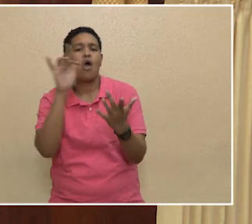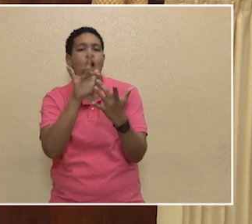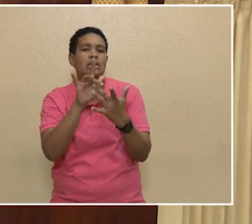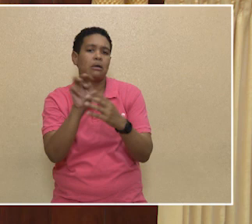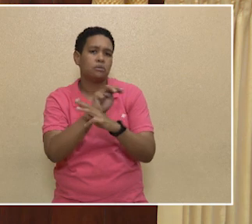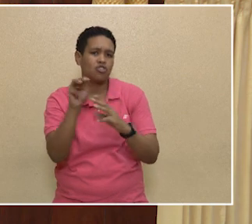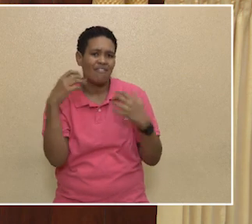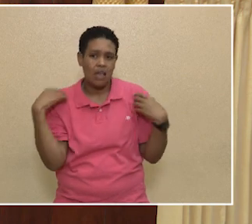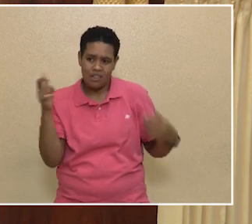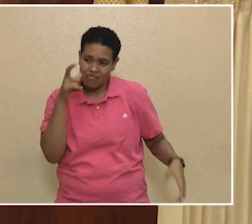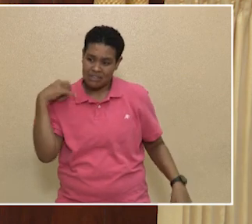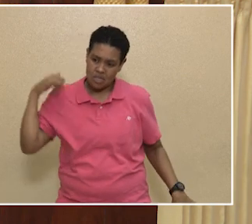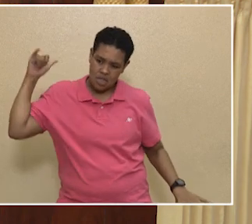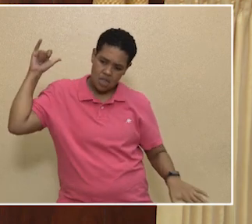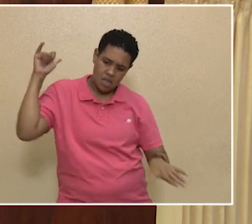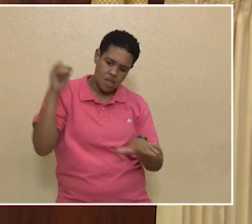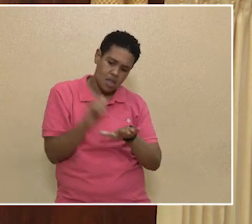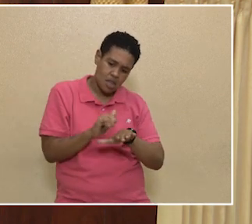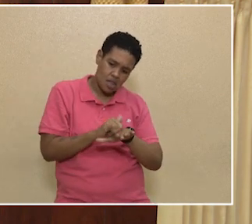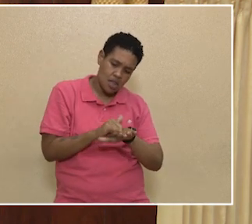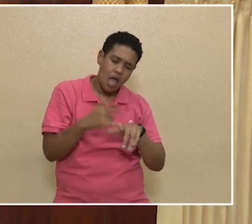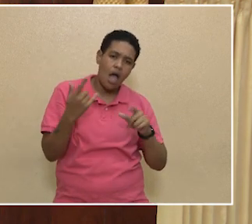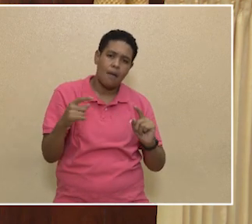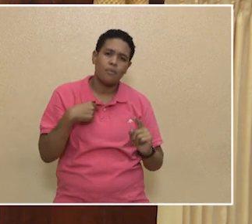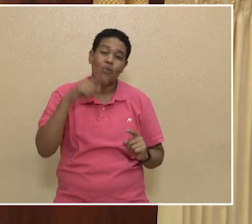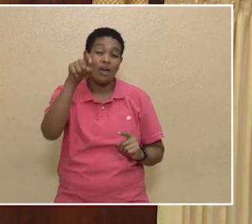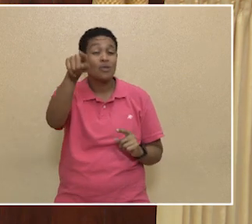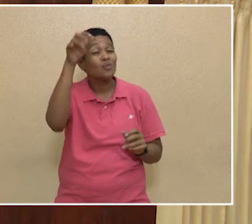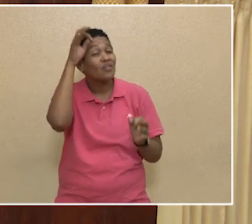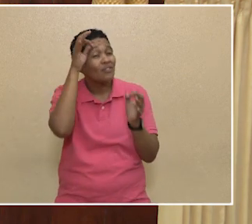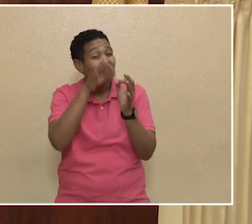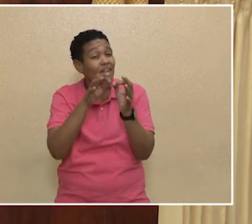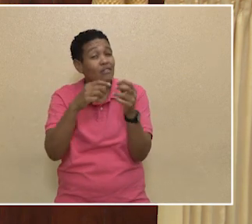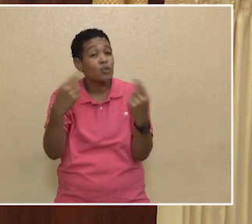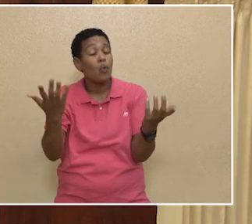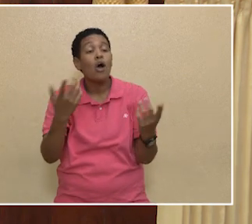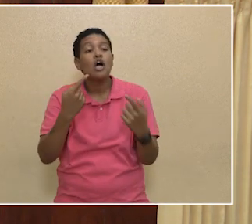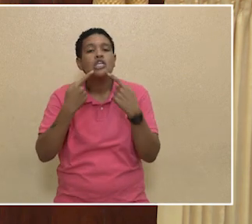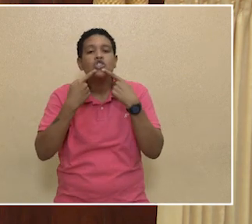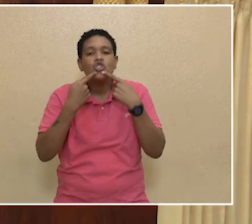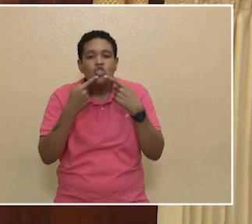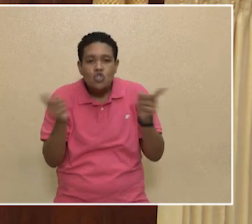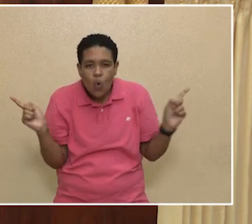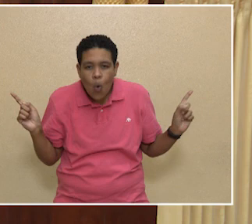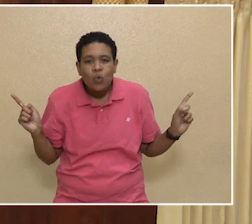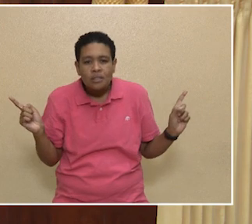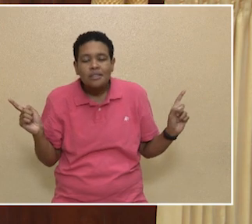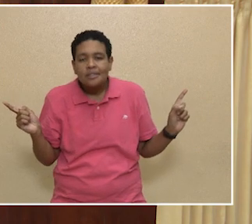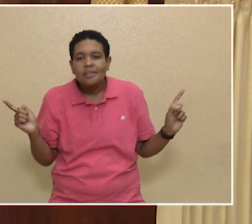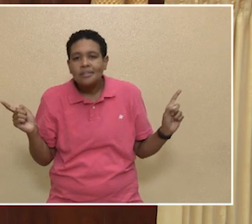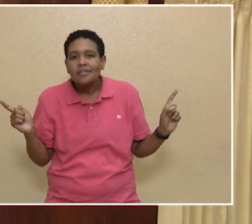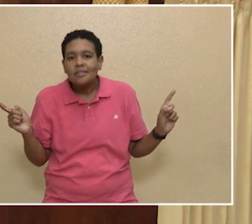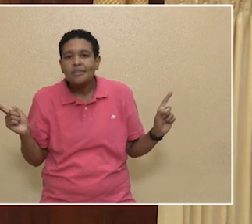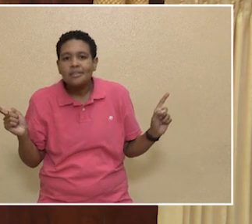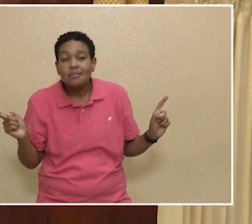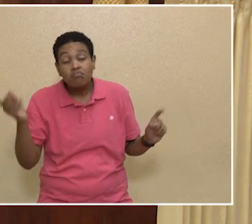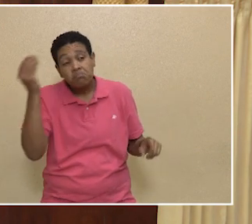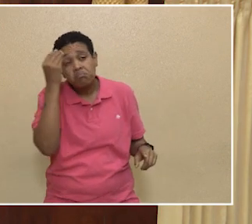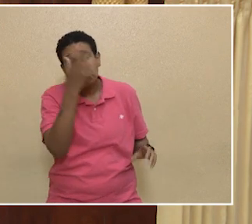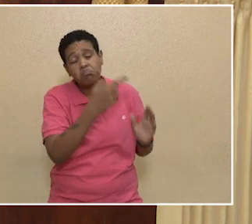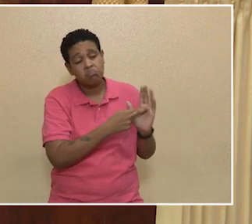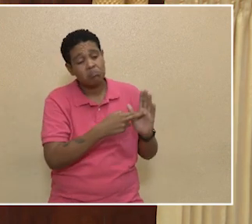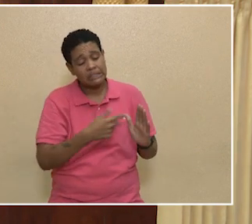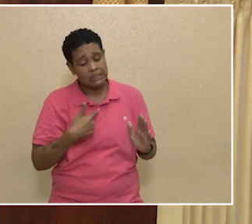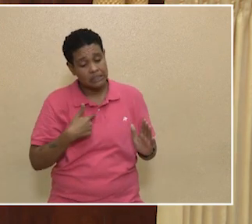Health, and we ask that you faithfully disclose to the representative